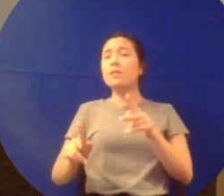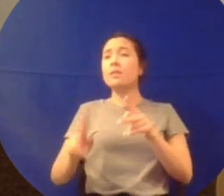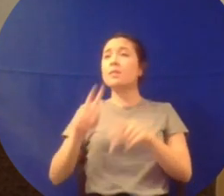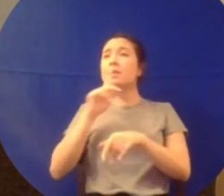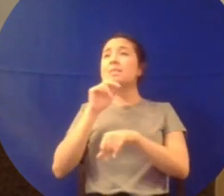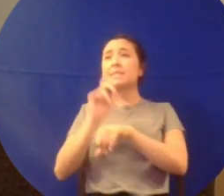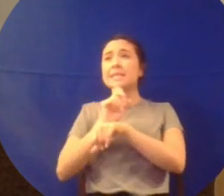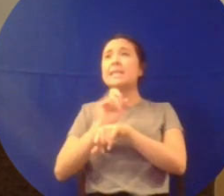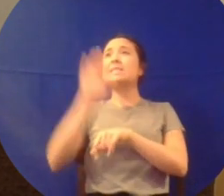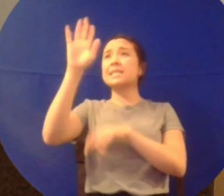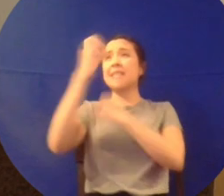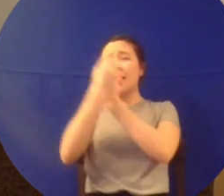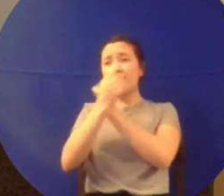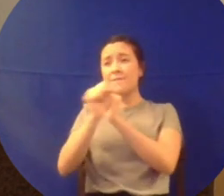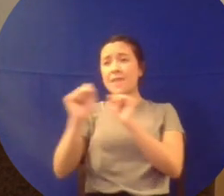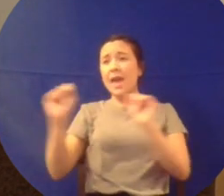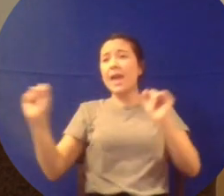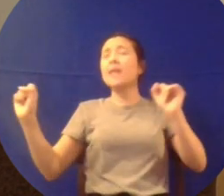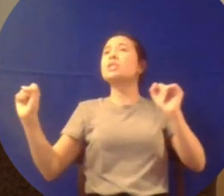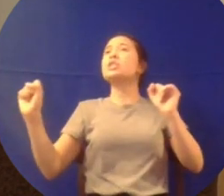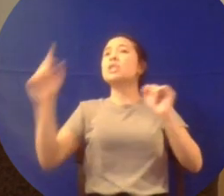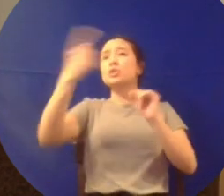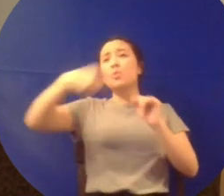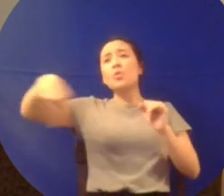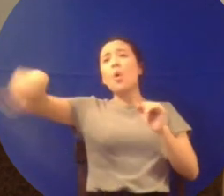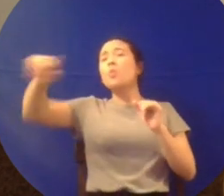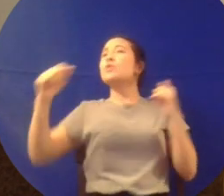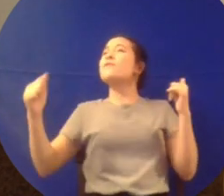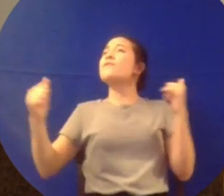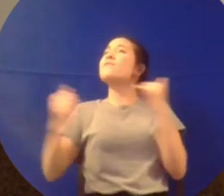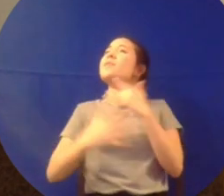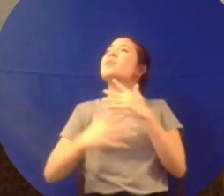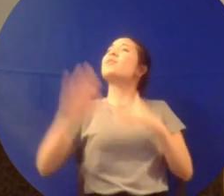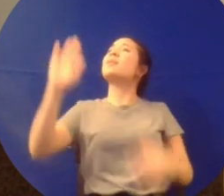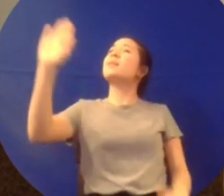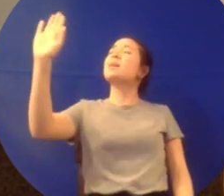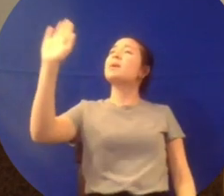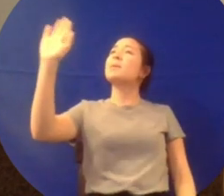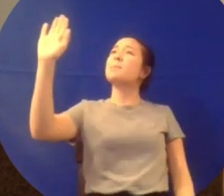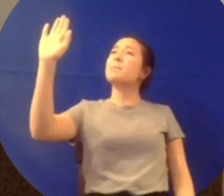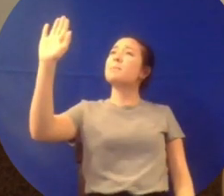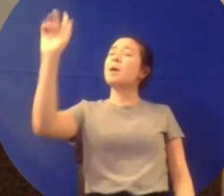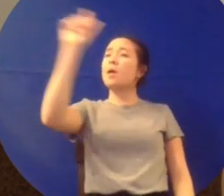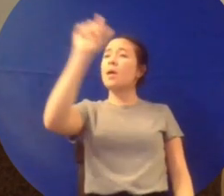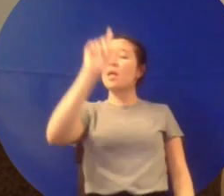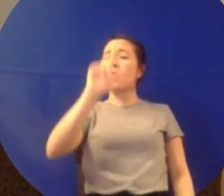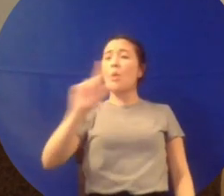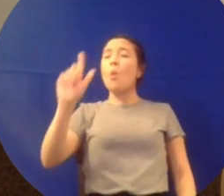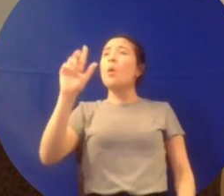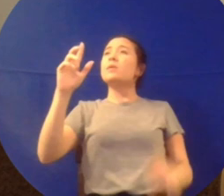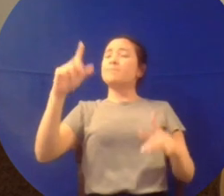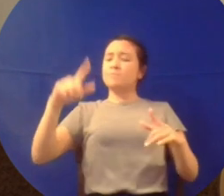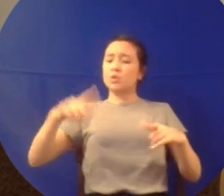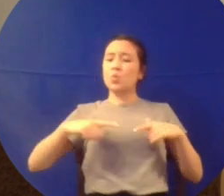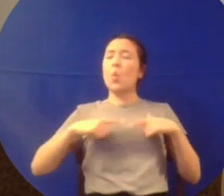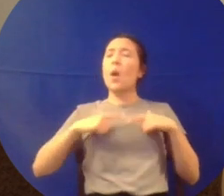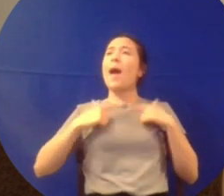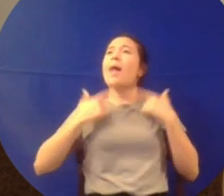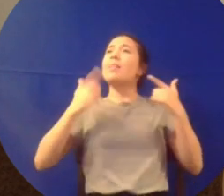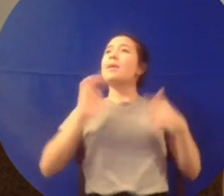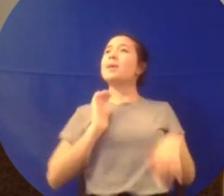is his salvation to those who fear him. Glory dwelling in